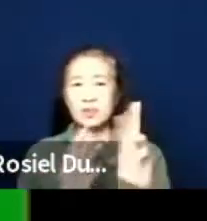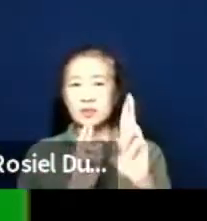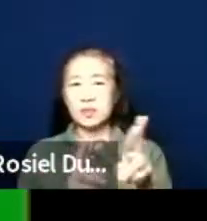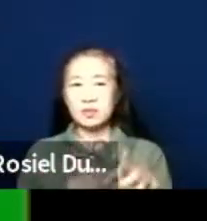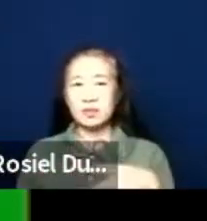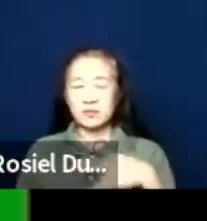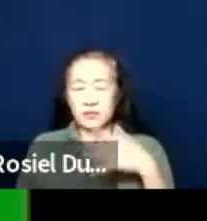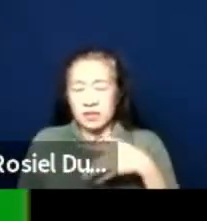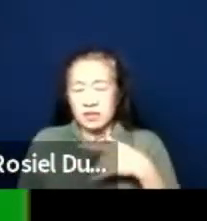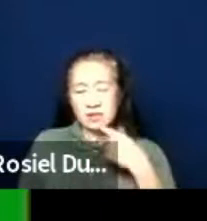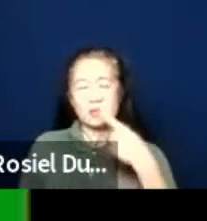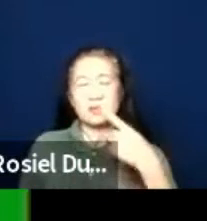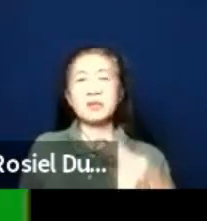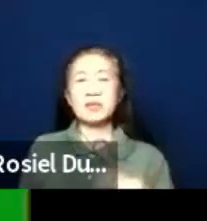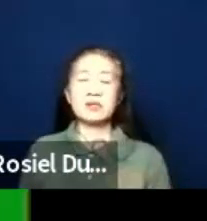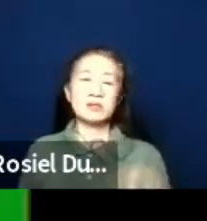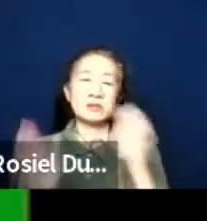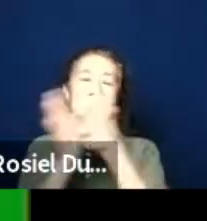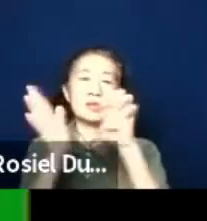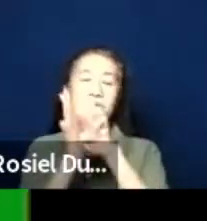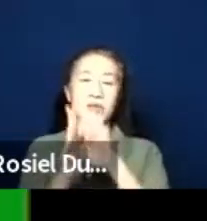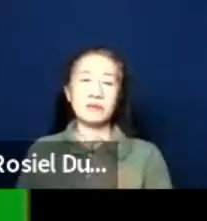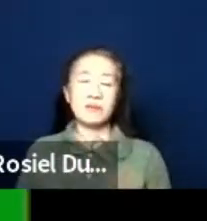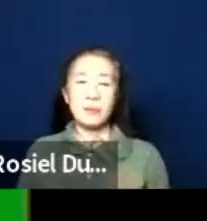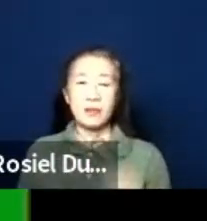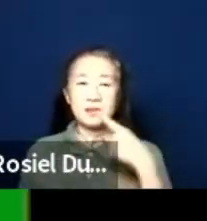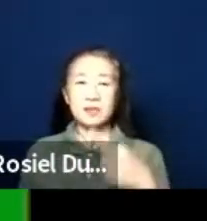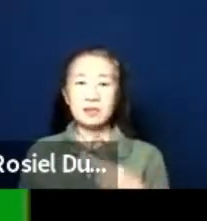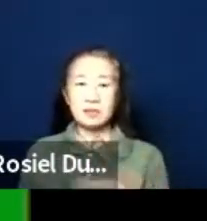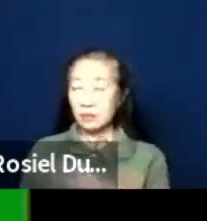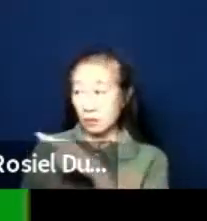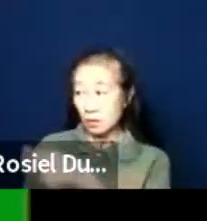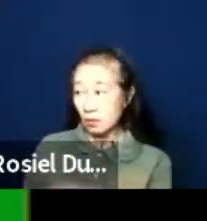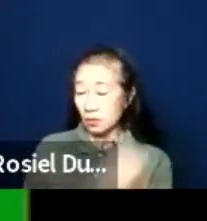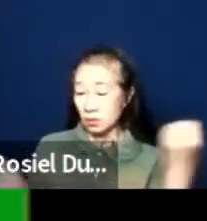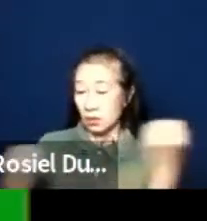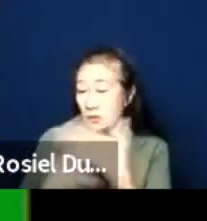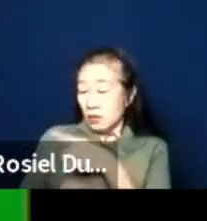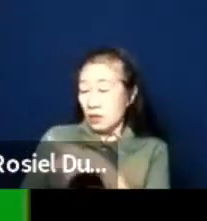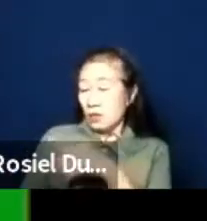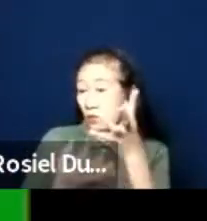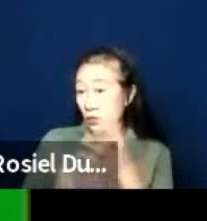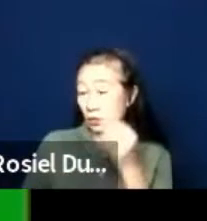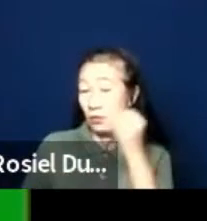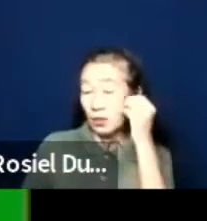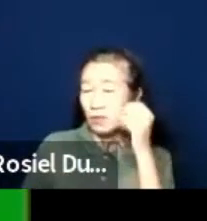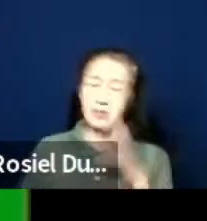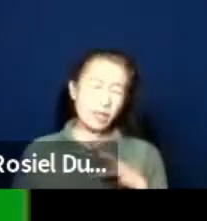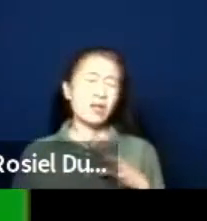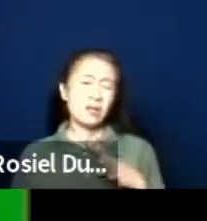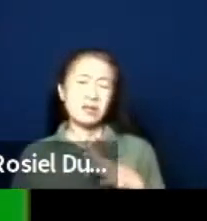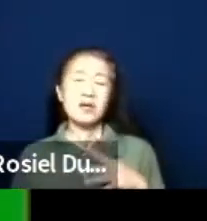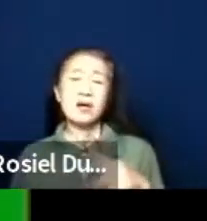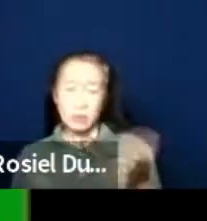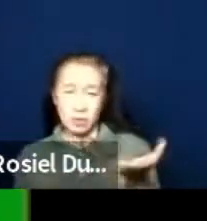emotion being expressed. For example, say, you're frightened and you want to go home. It's okay. I'm